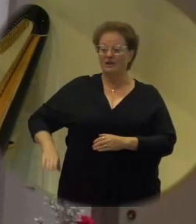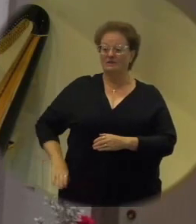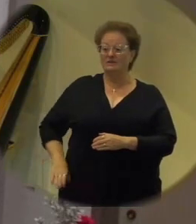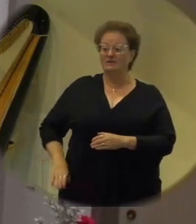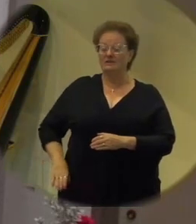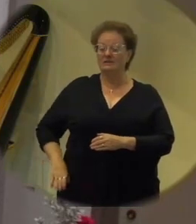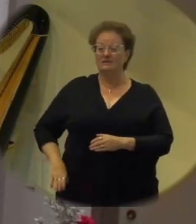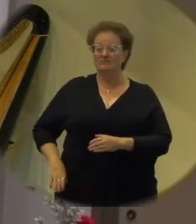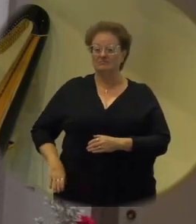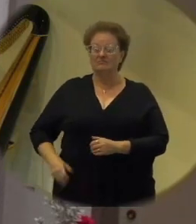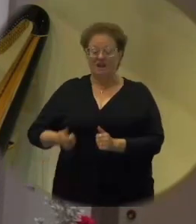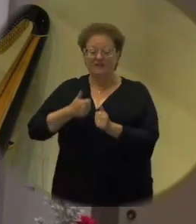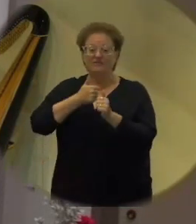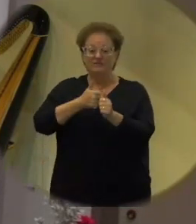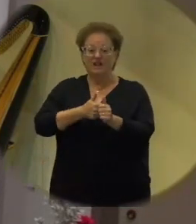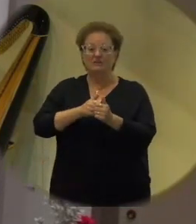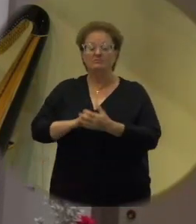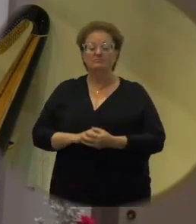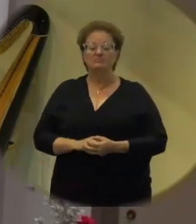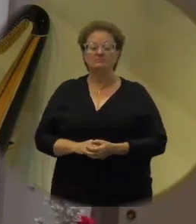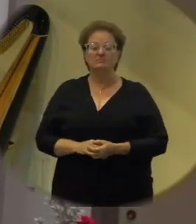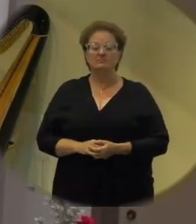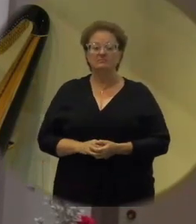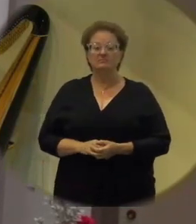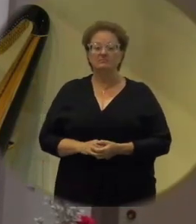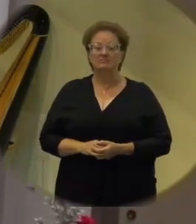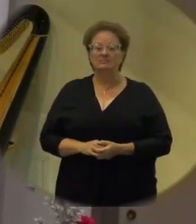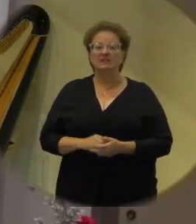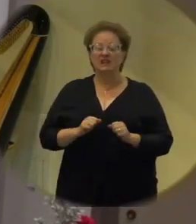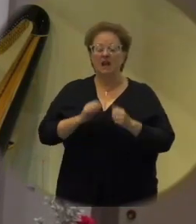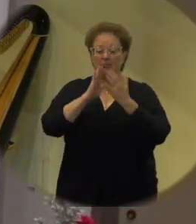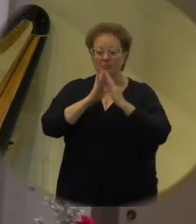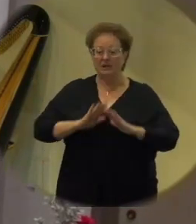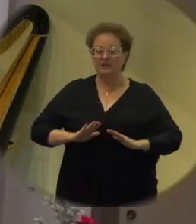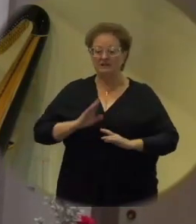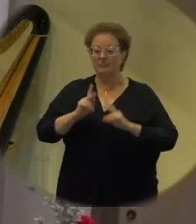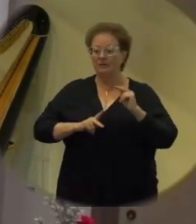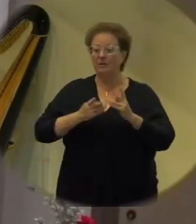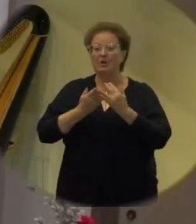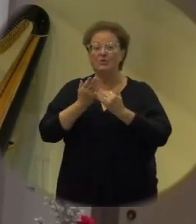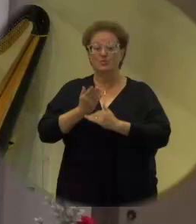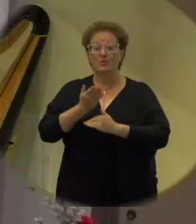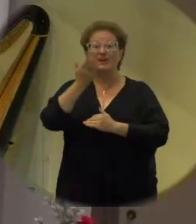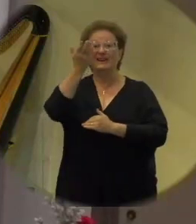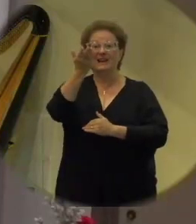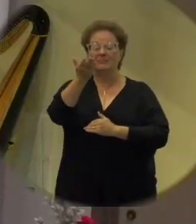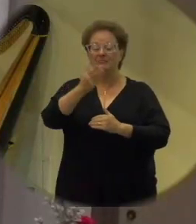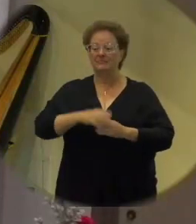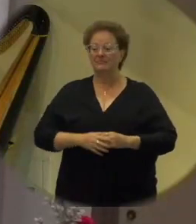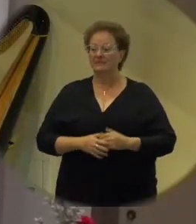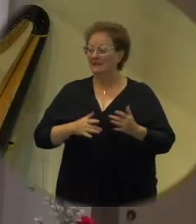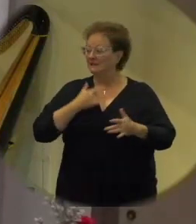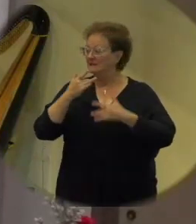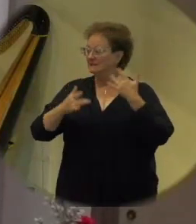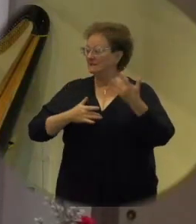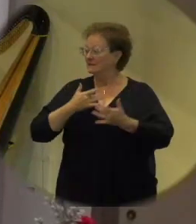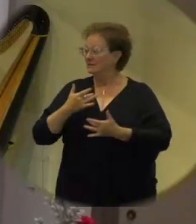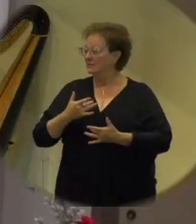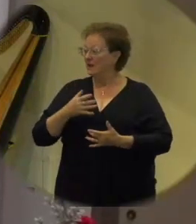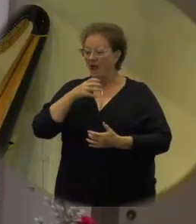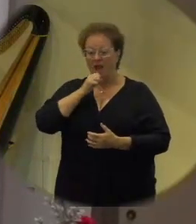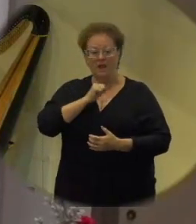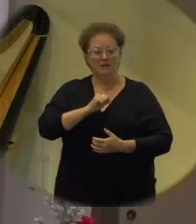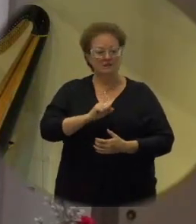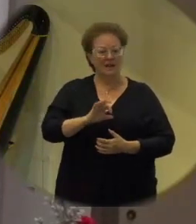I can send people to you that you can bless. That's it. That to me is a whole exciting life. That means when I'm 90 years